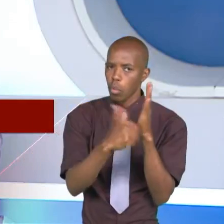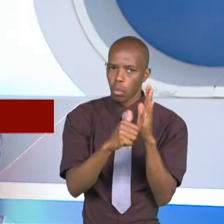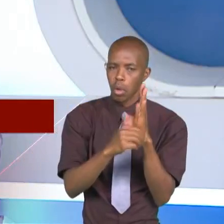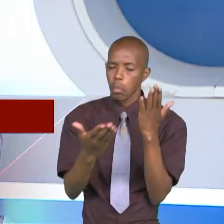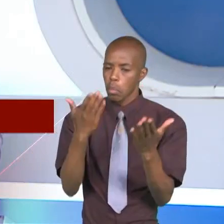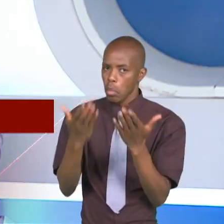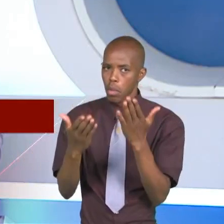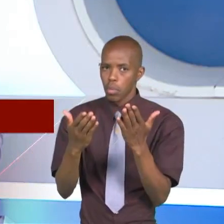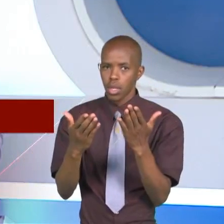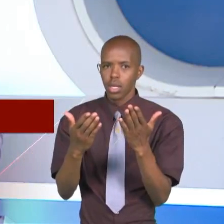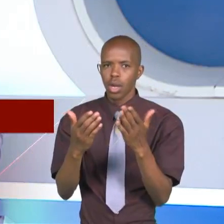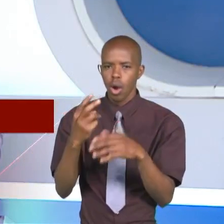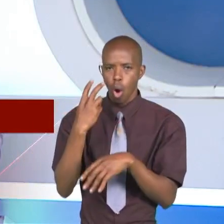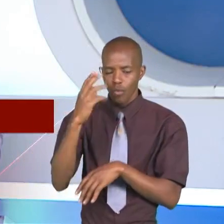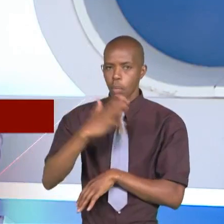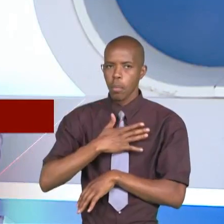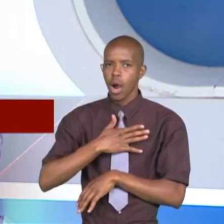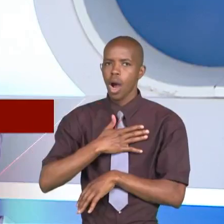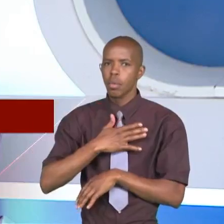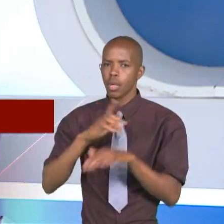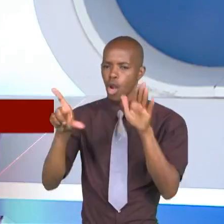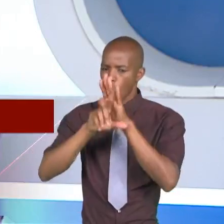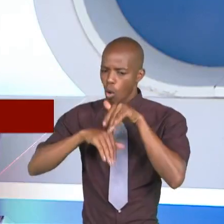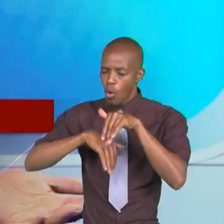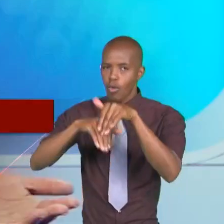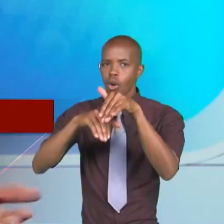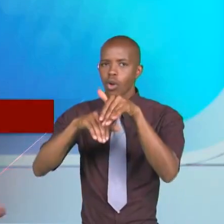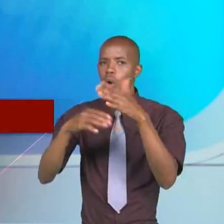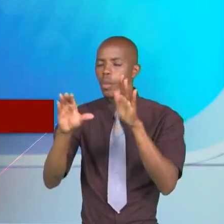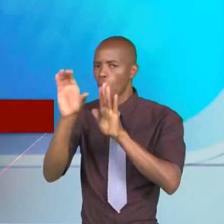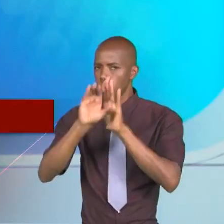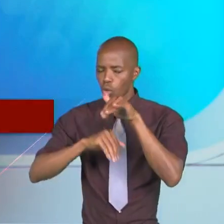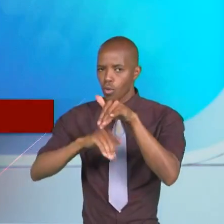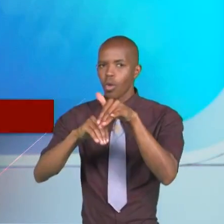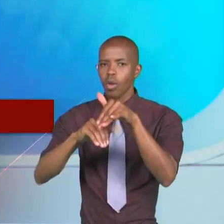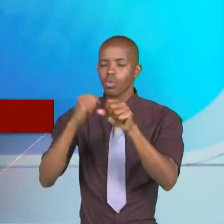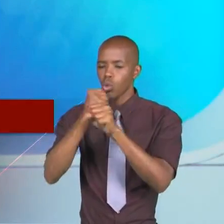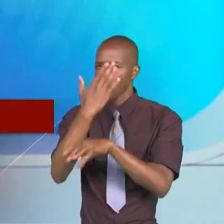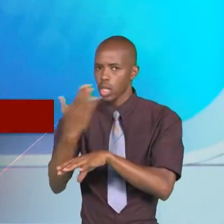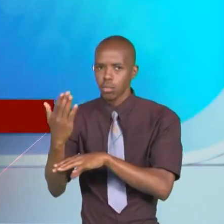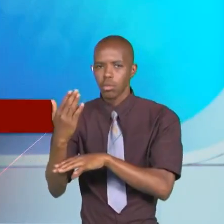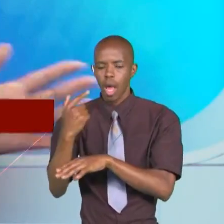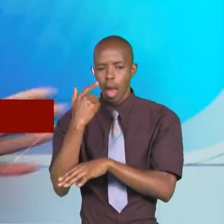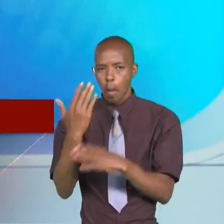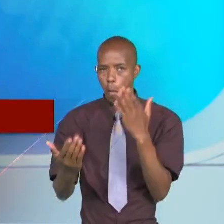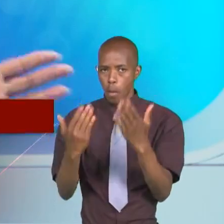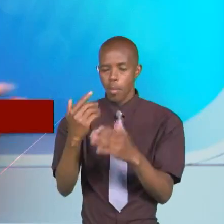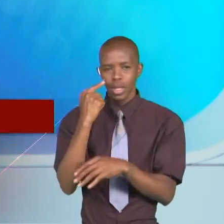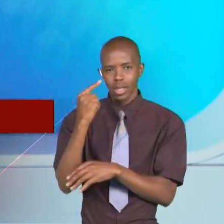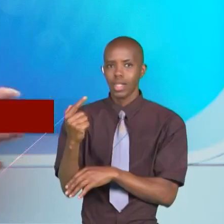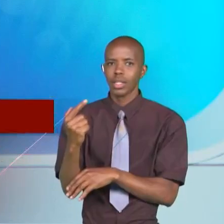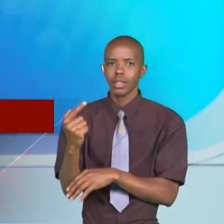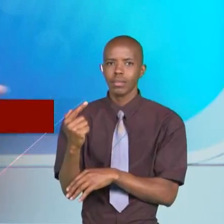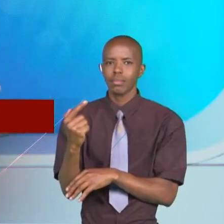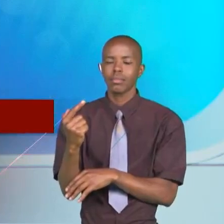might not, in my view, we might not go the legal way of, the constitutional way of doing things. We might just find ourselves having a